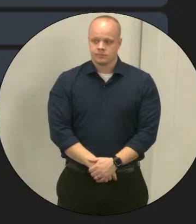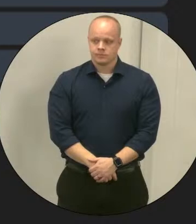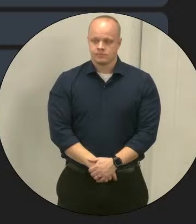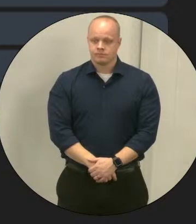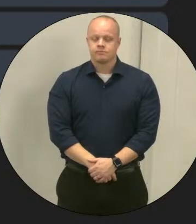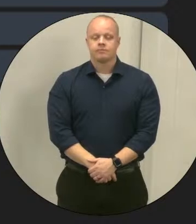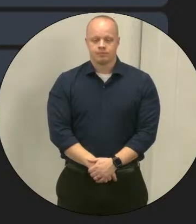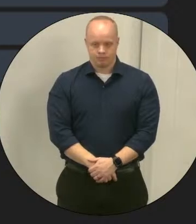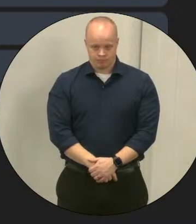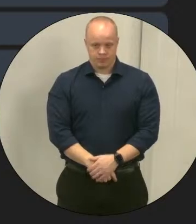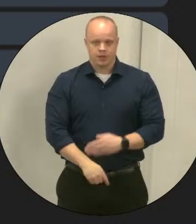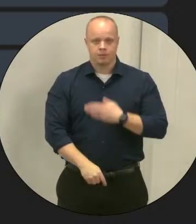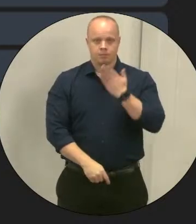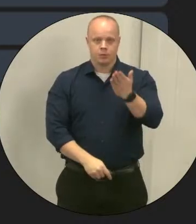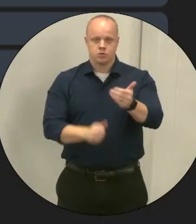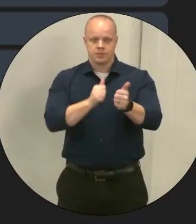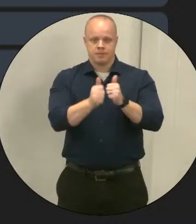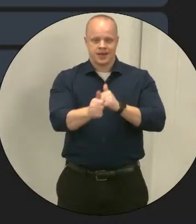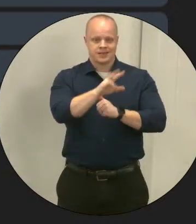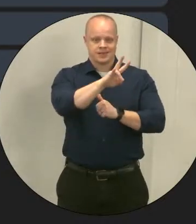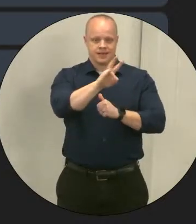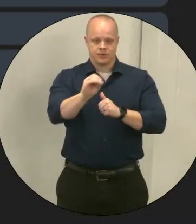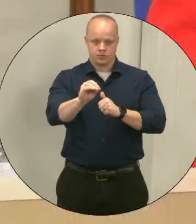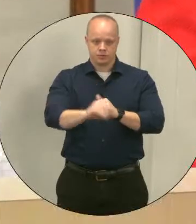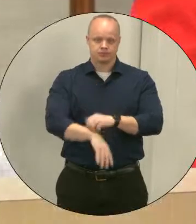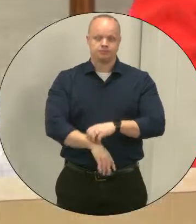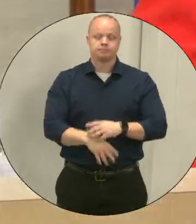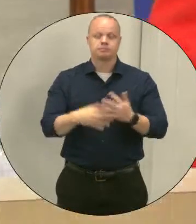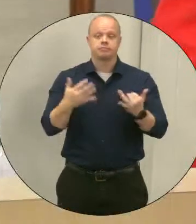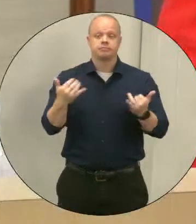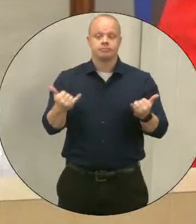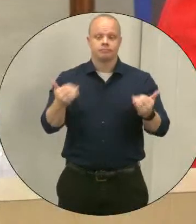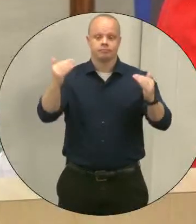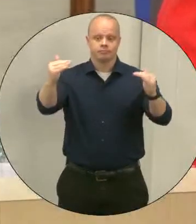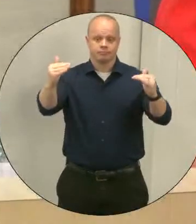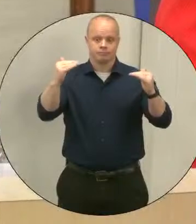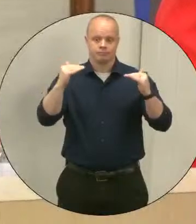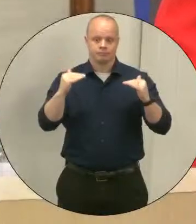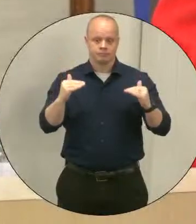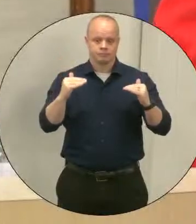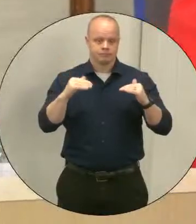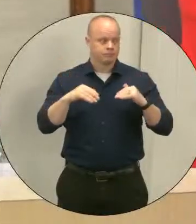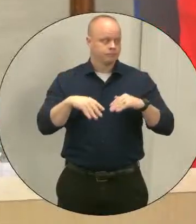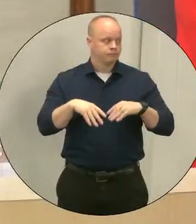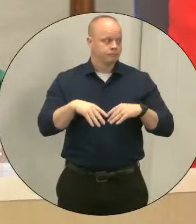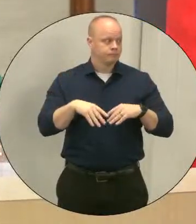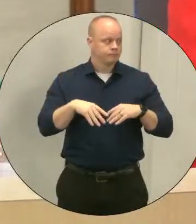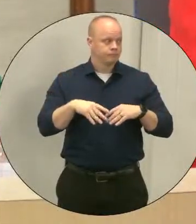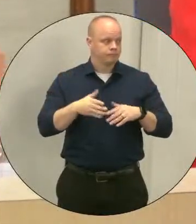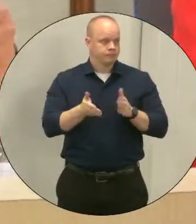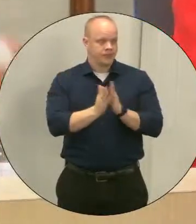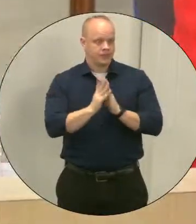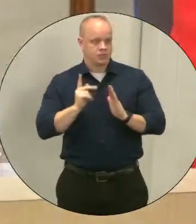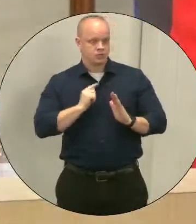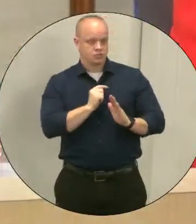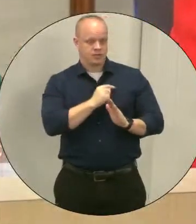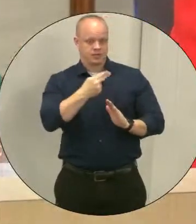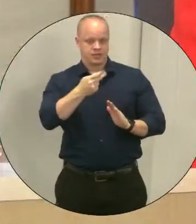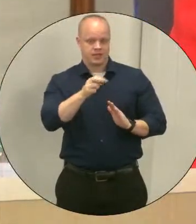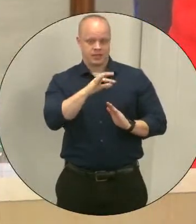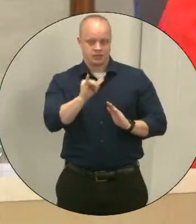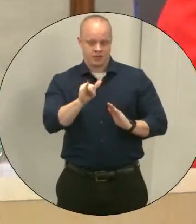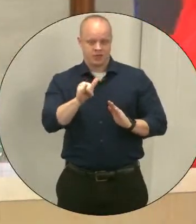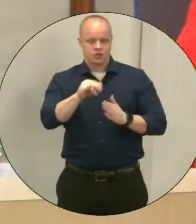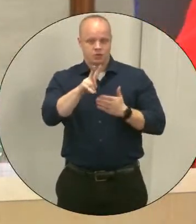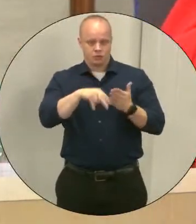That motion passes 7-0. We will now move on to ask Trustee Henry to please read the